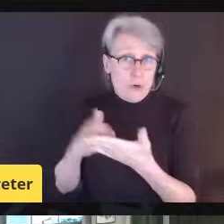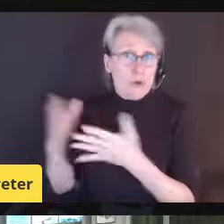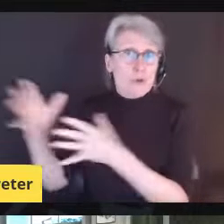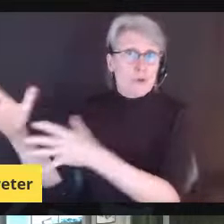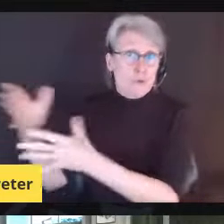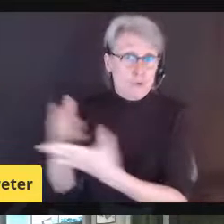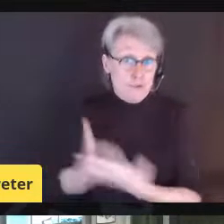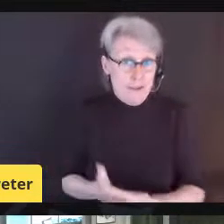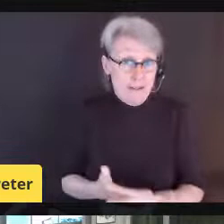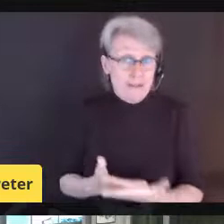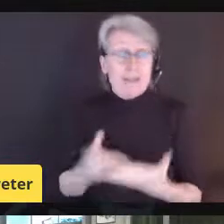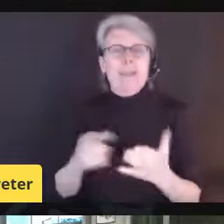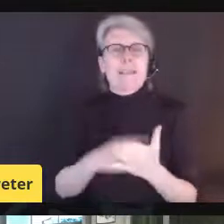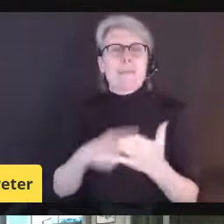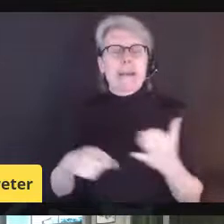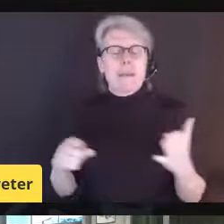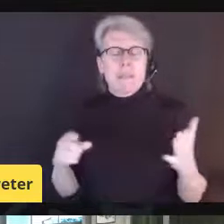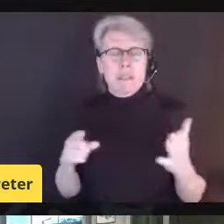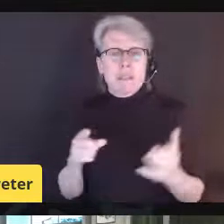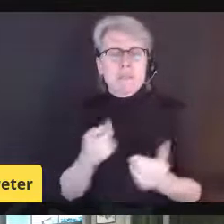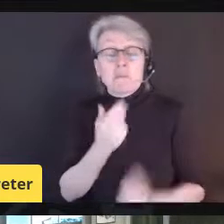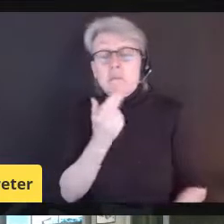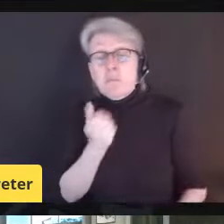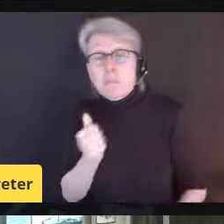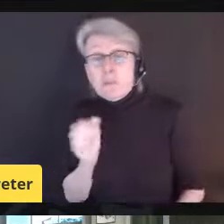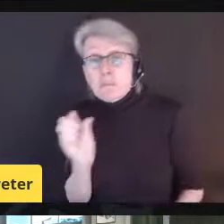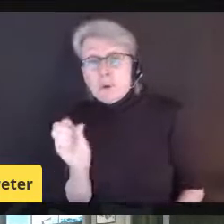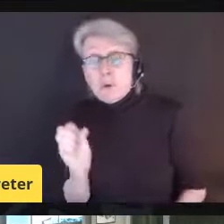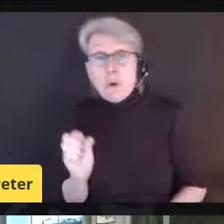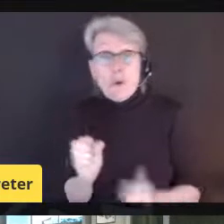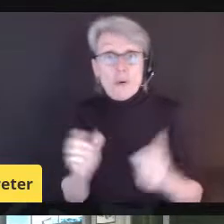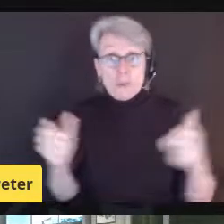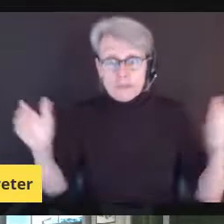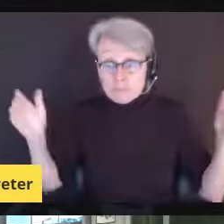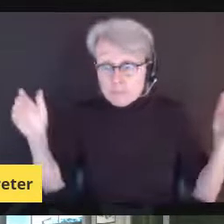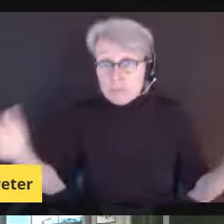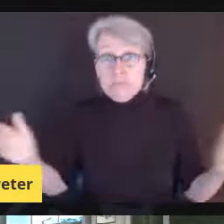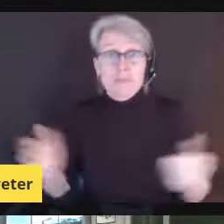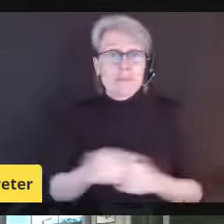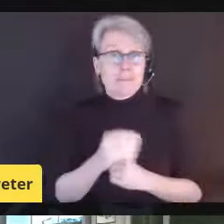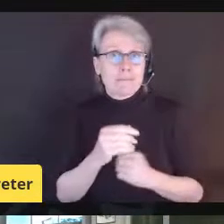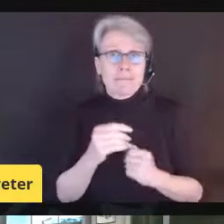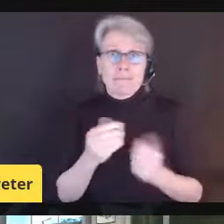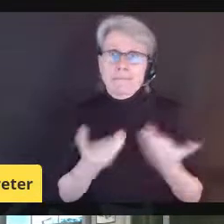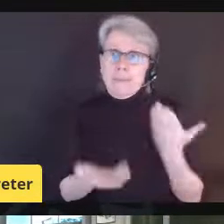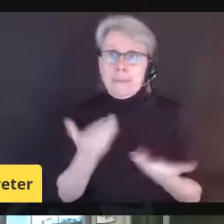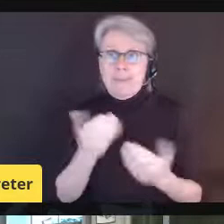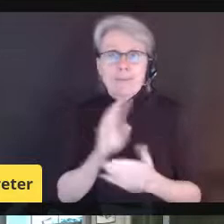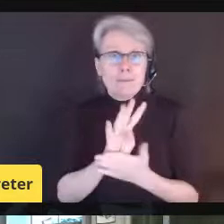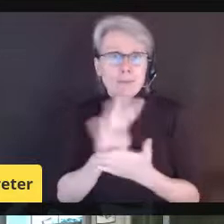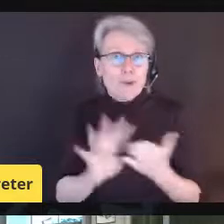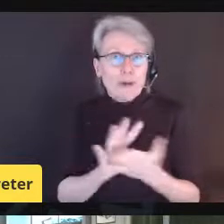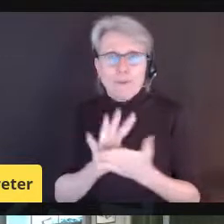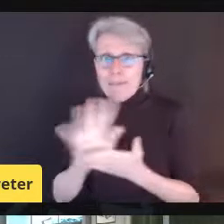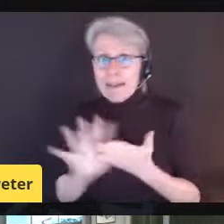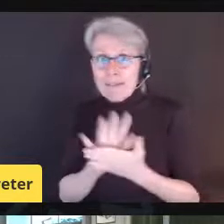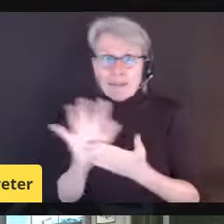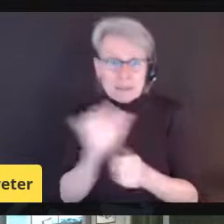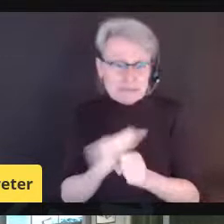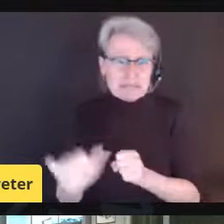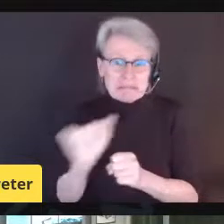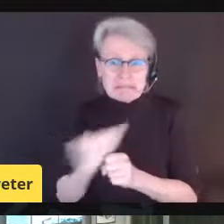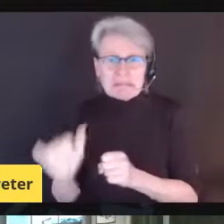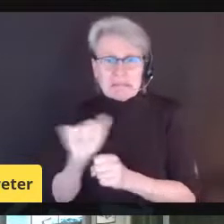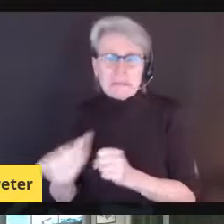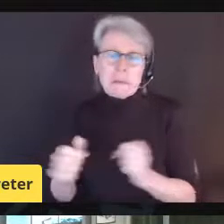you are either going to be there for an hour to 4 or 5 hours. So there's a big range in how much time we'll